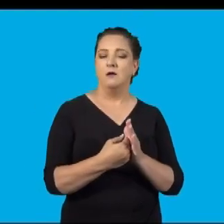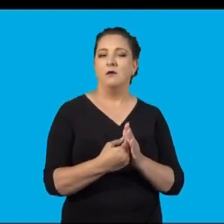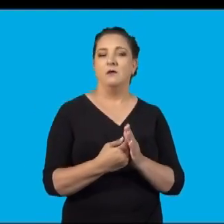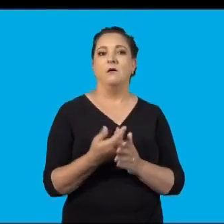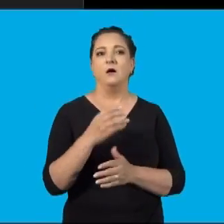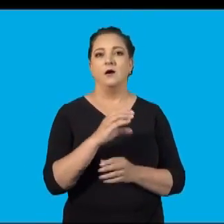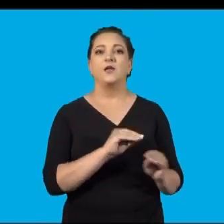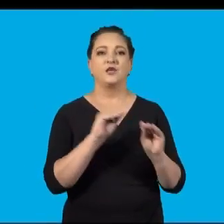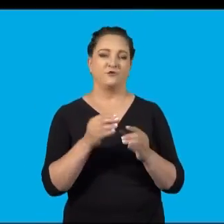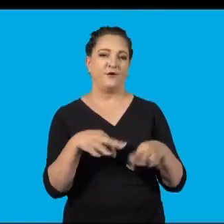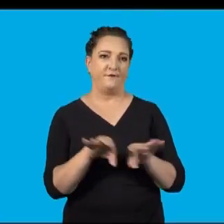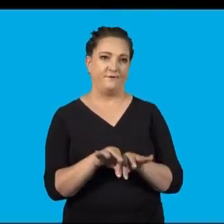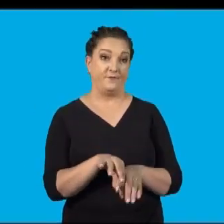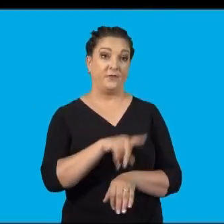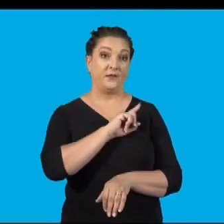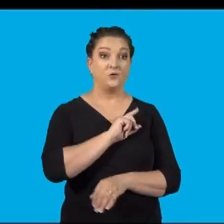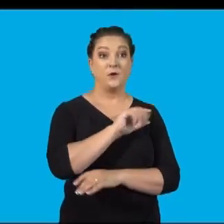So I'm going to come here and I'm going to say